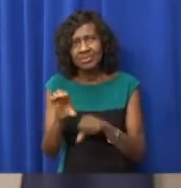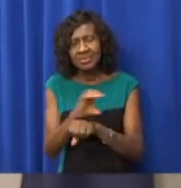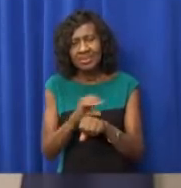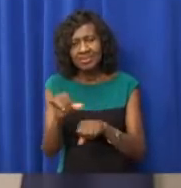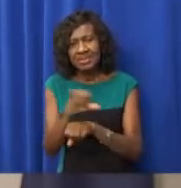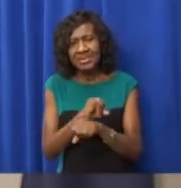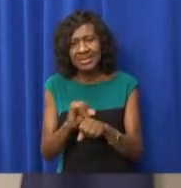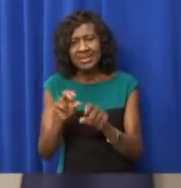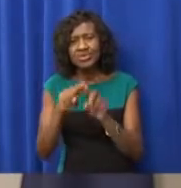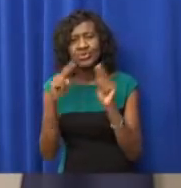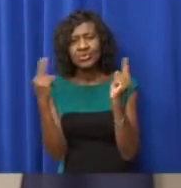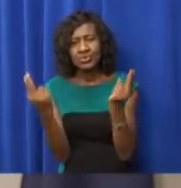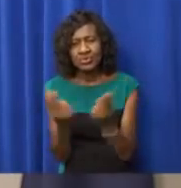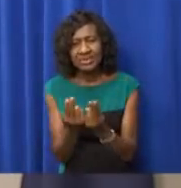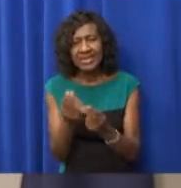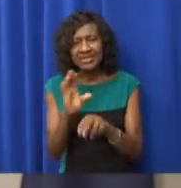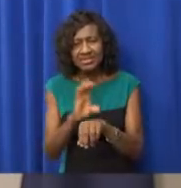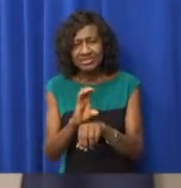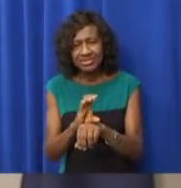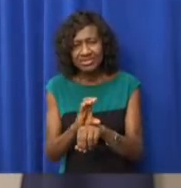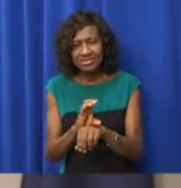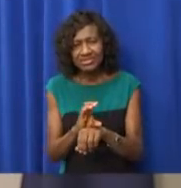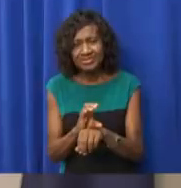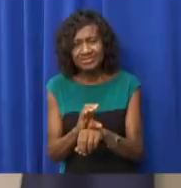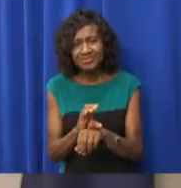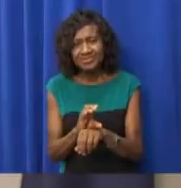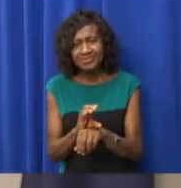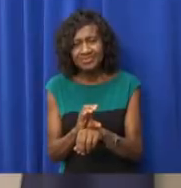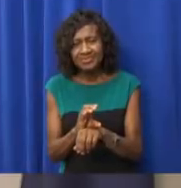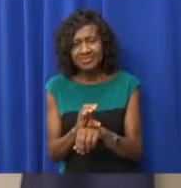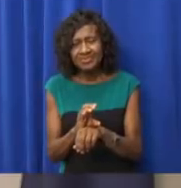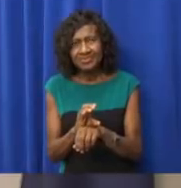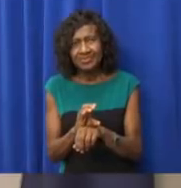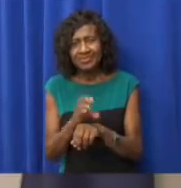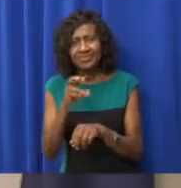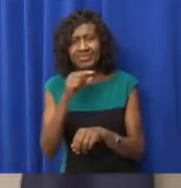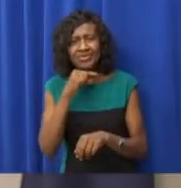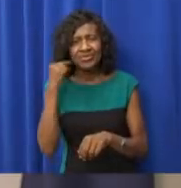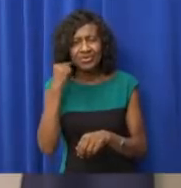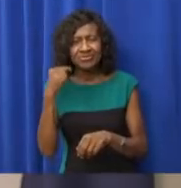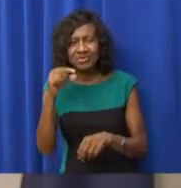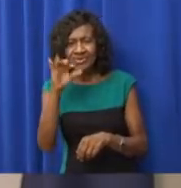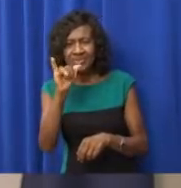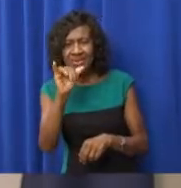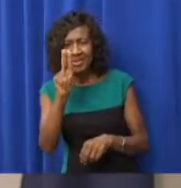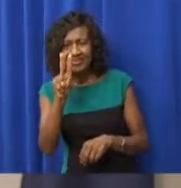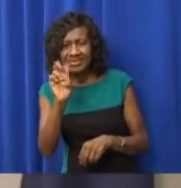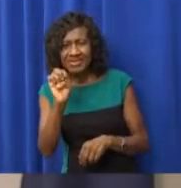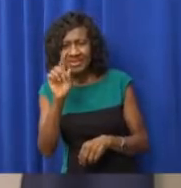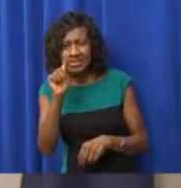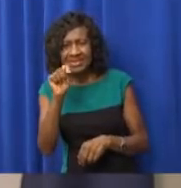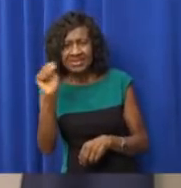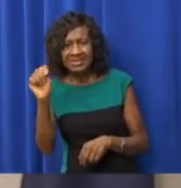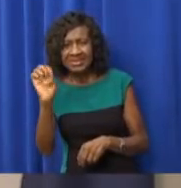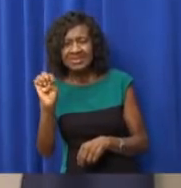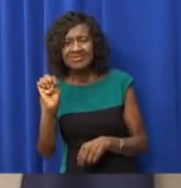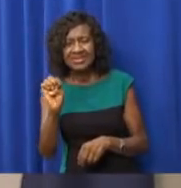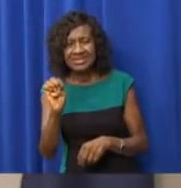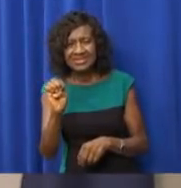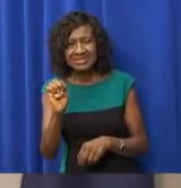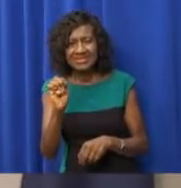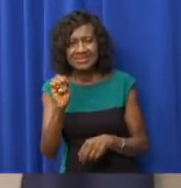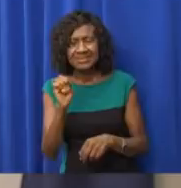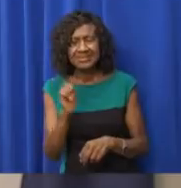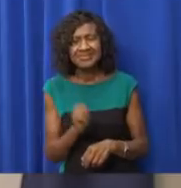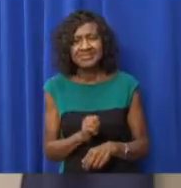Church Organization, Reverend Dr. Yvette Bloomfield and Reverend Forrester, that penned that letter to me, and I'm